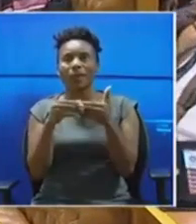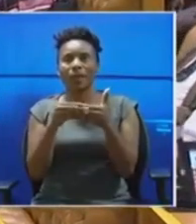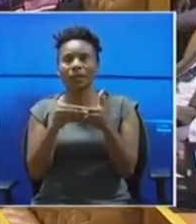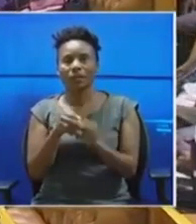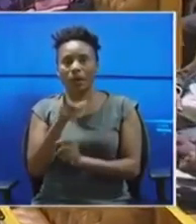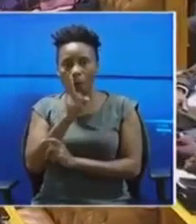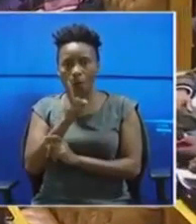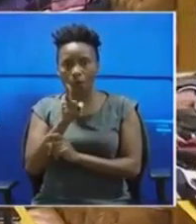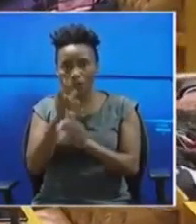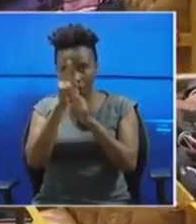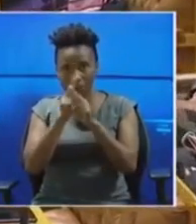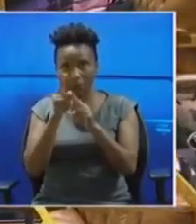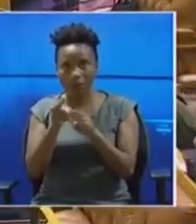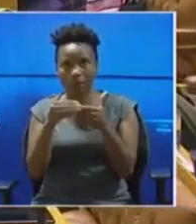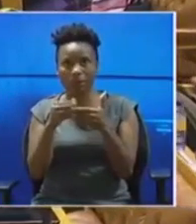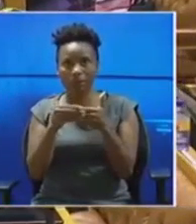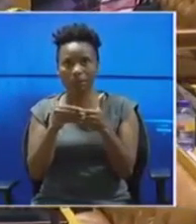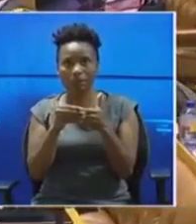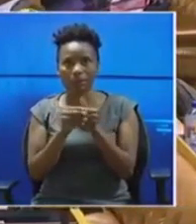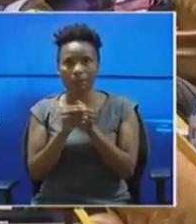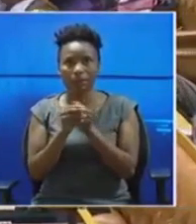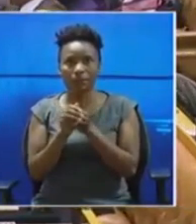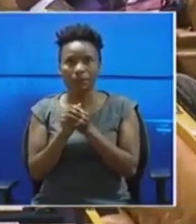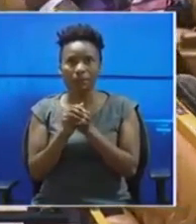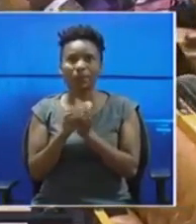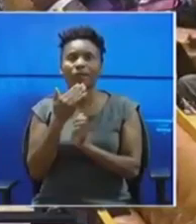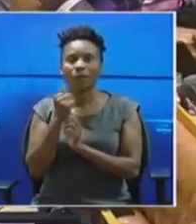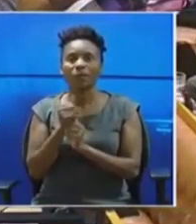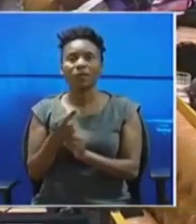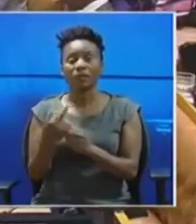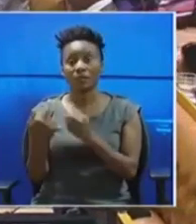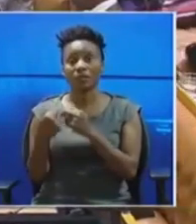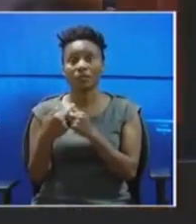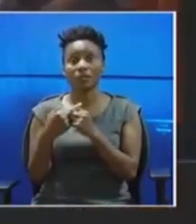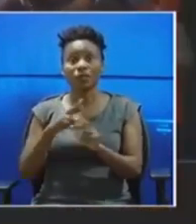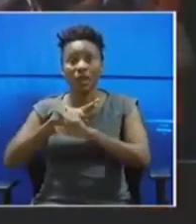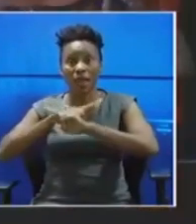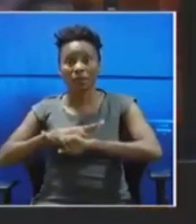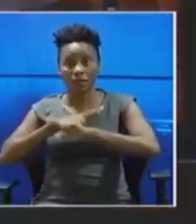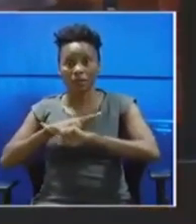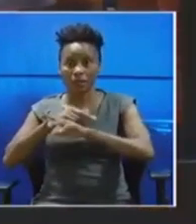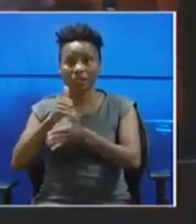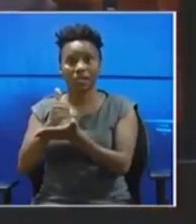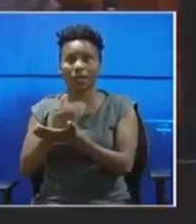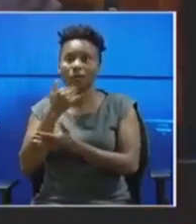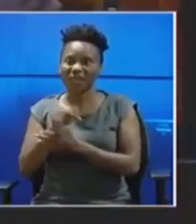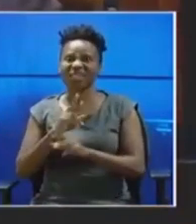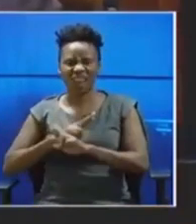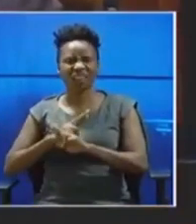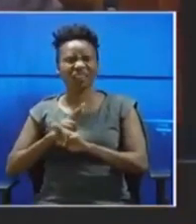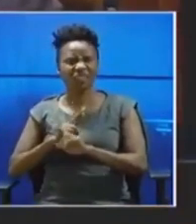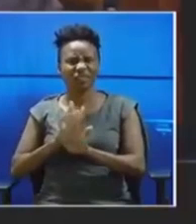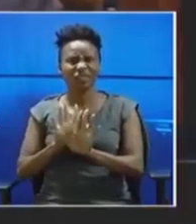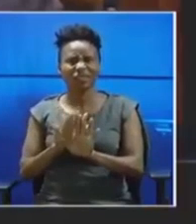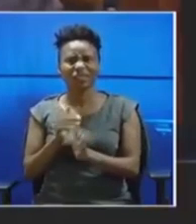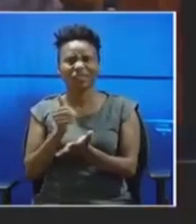Order, honorable members. Can you please relax and just take your seats? Relax and take your seats. Honorable